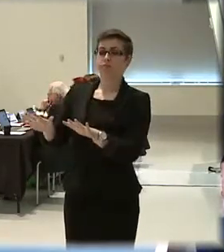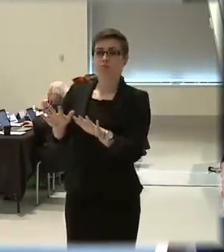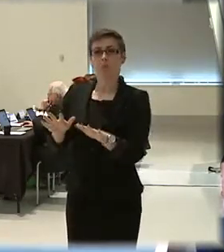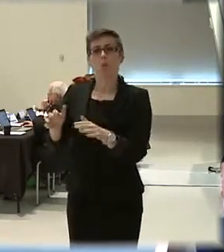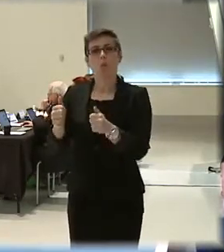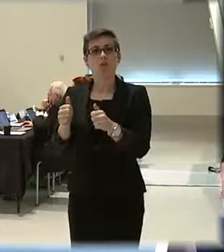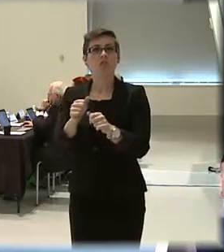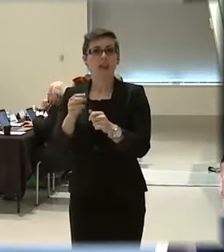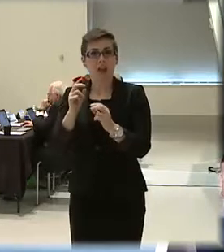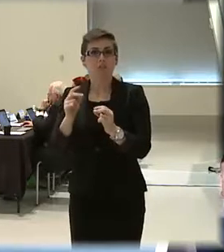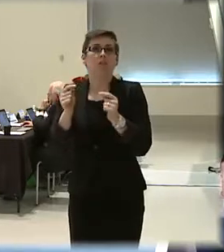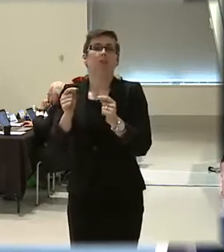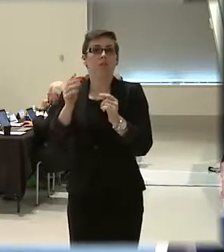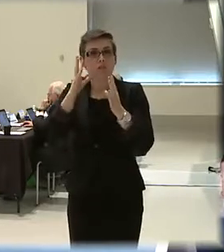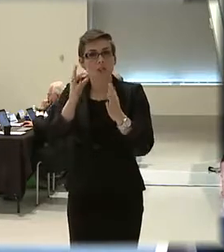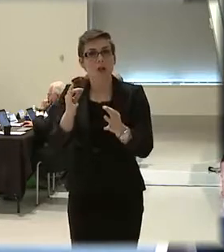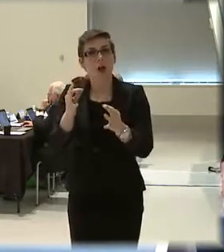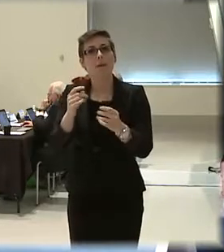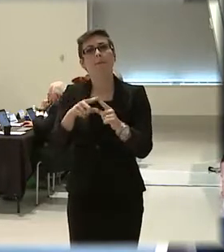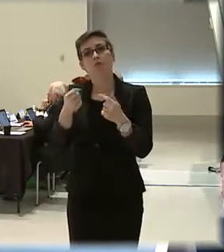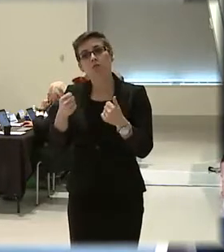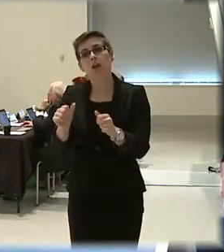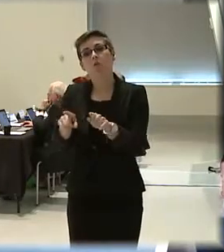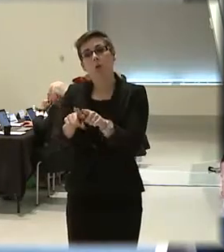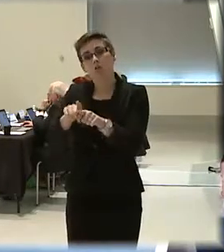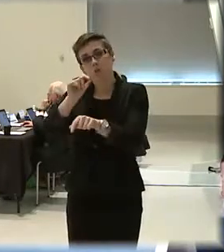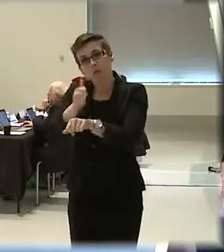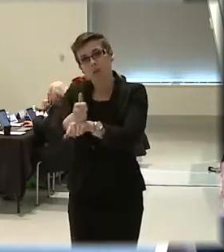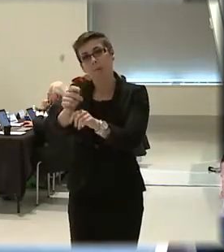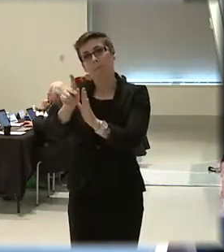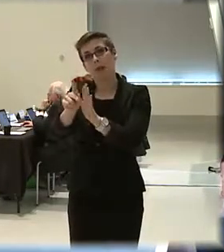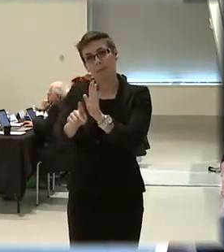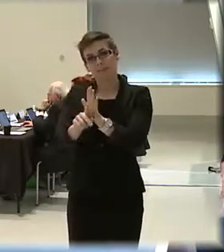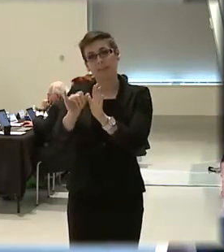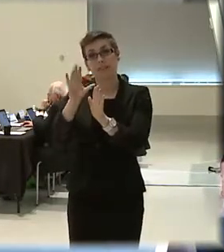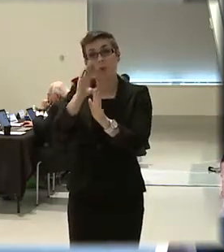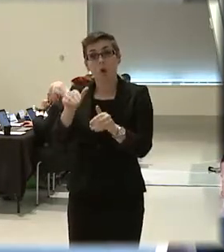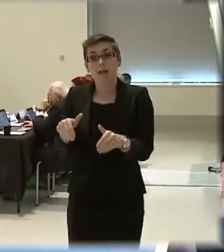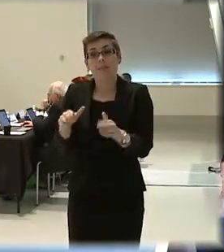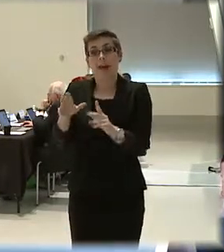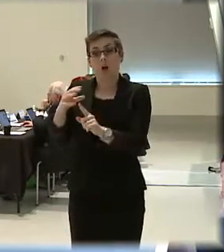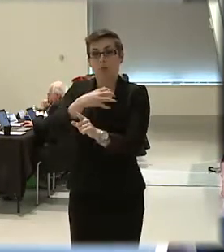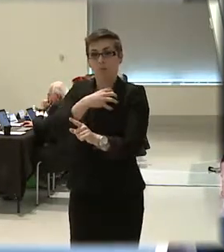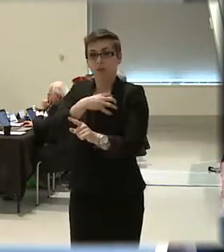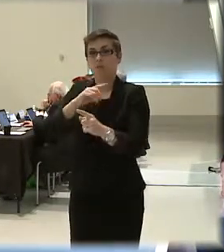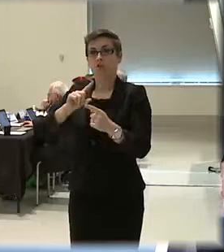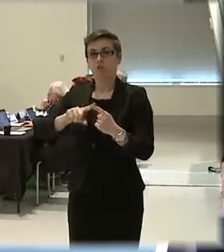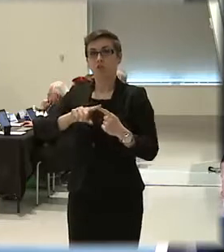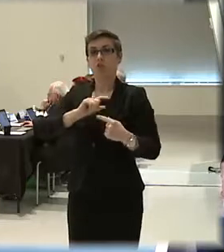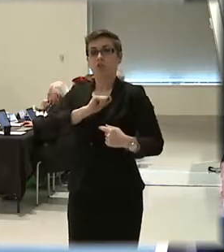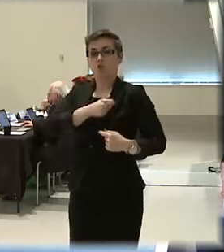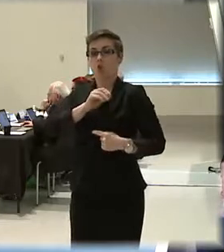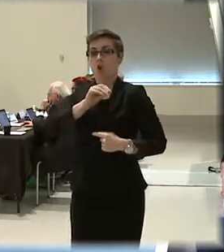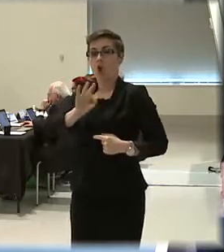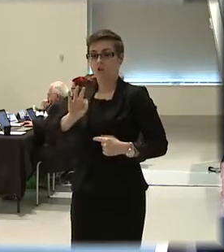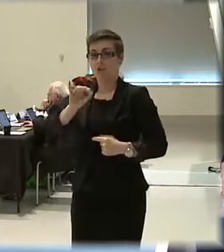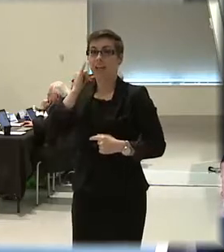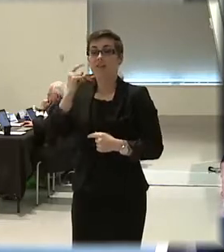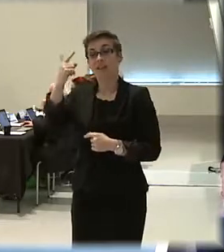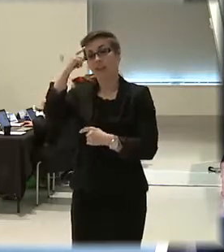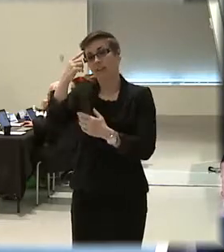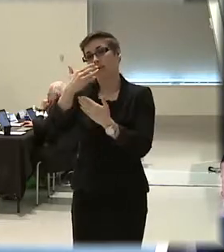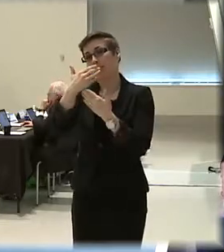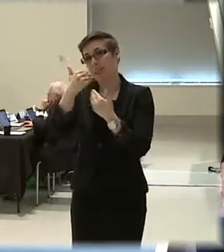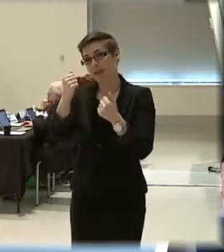line policies where they have the ability to turn the camera off if they believe it's in the best interest of a victim or